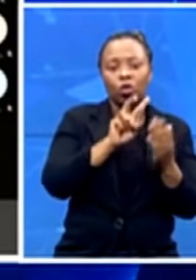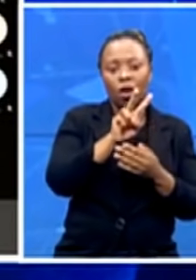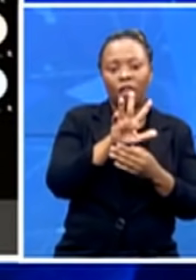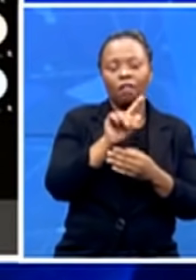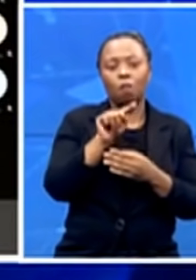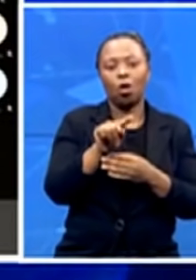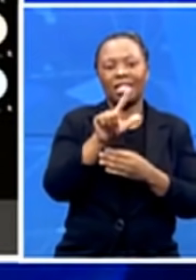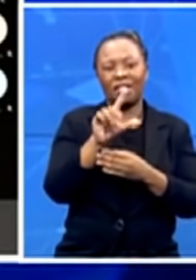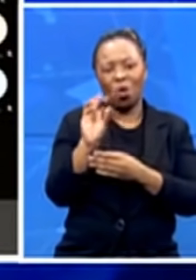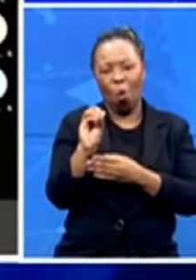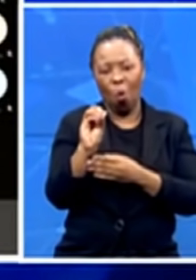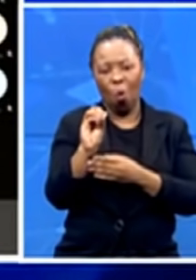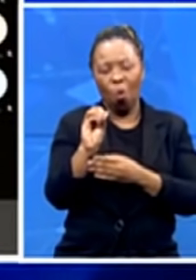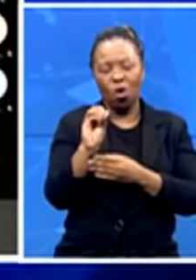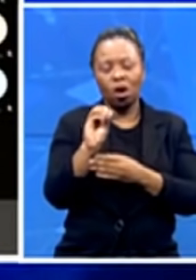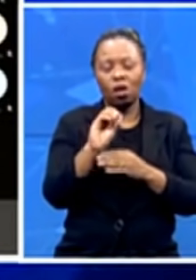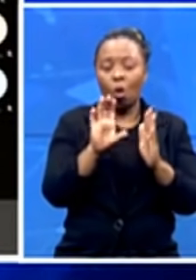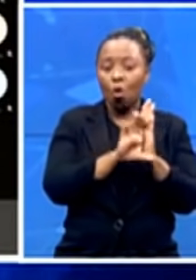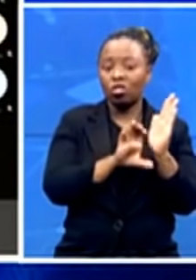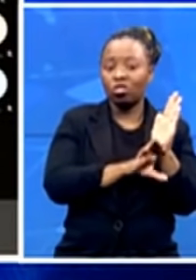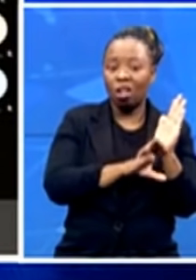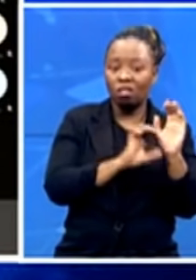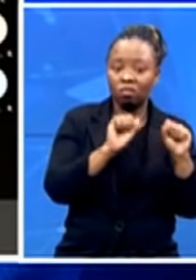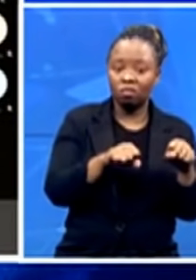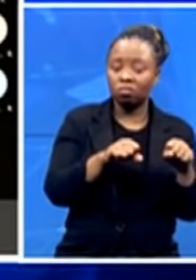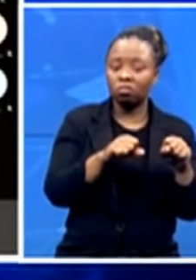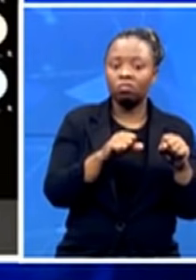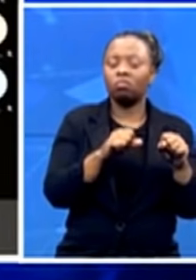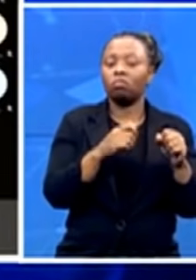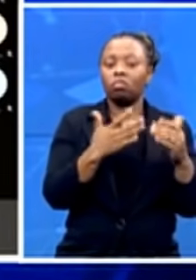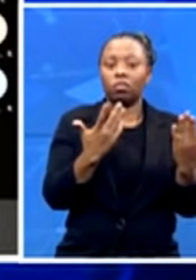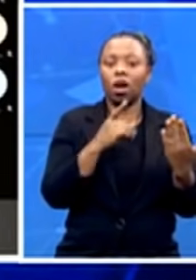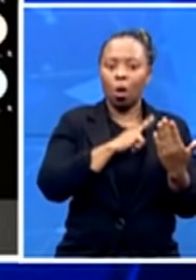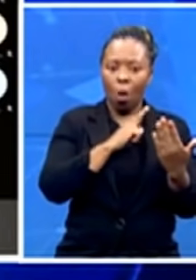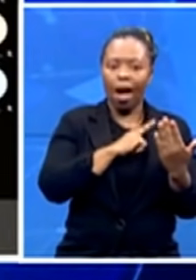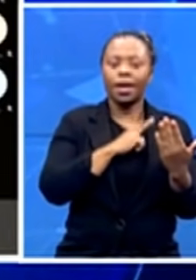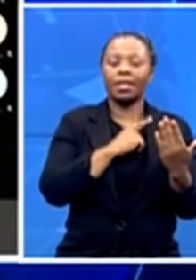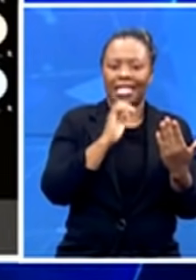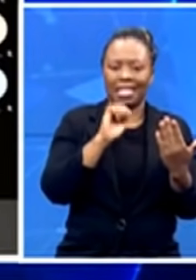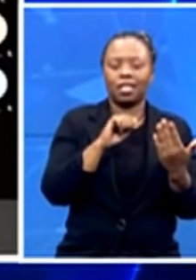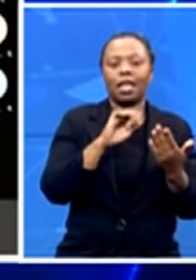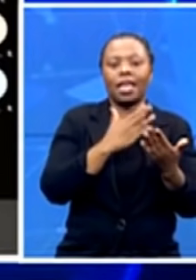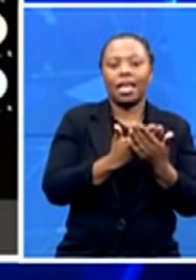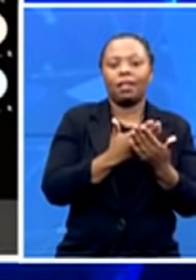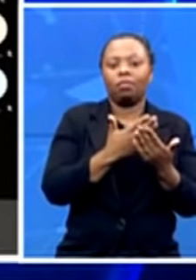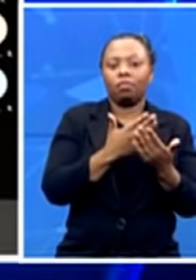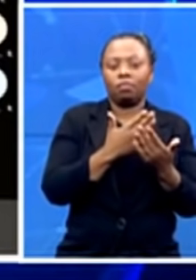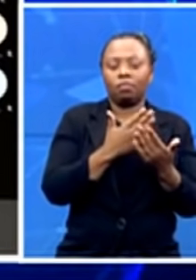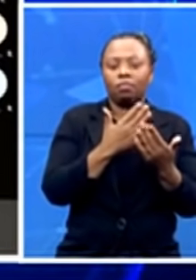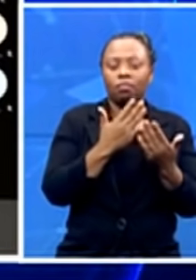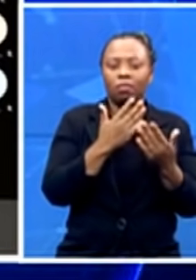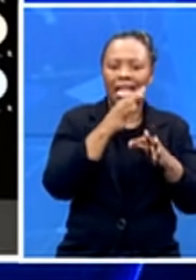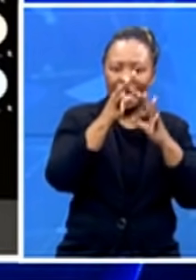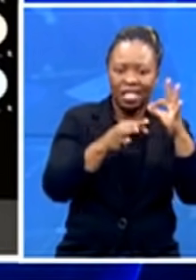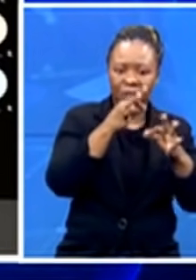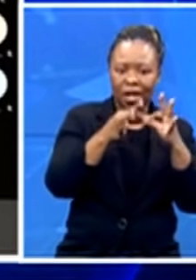unconstitutional, as it is certainly open to being interpreted to include and incorporate the principles of natural justice, and